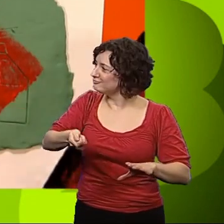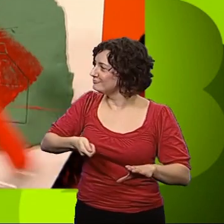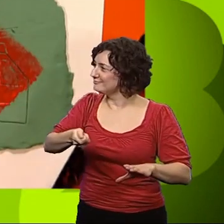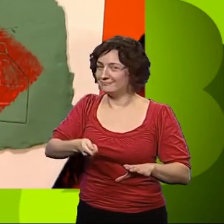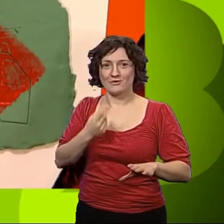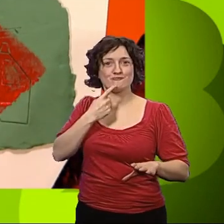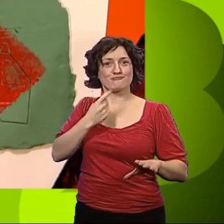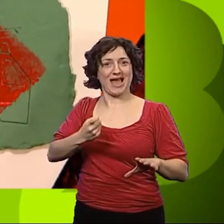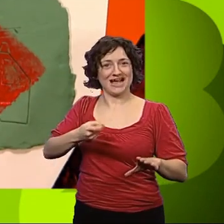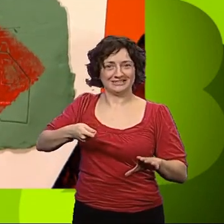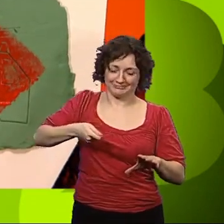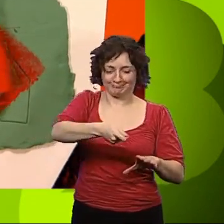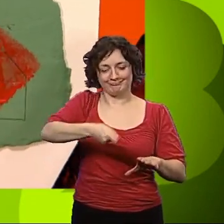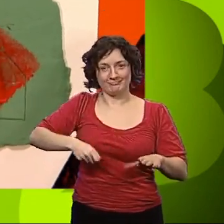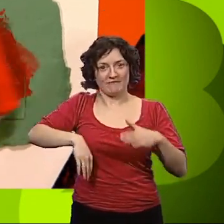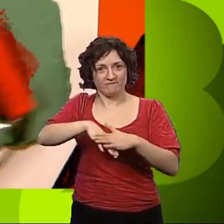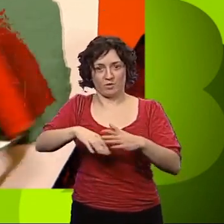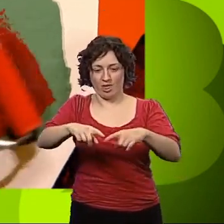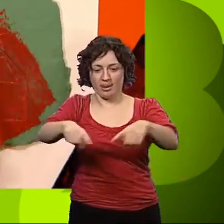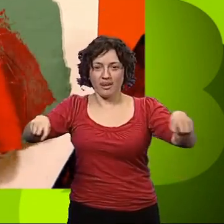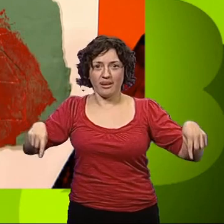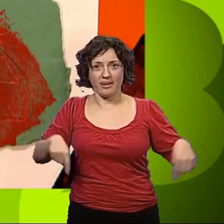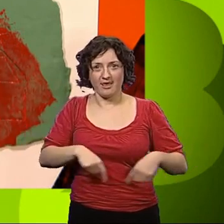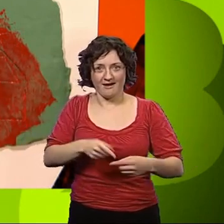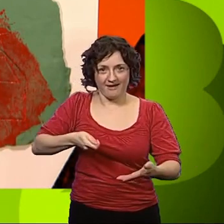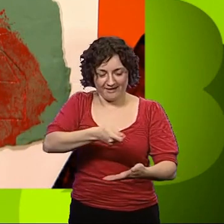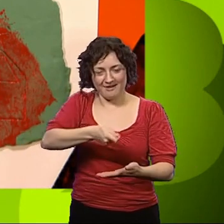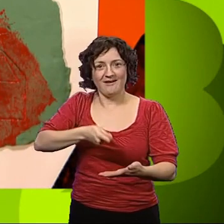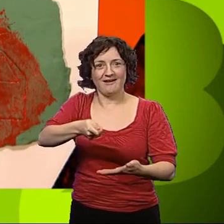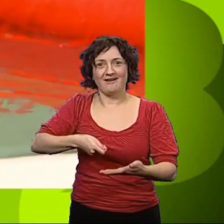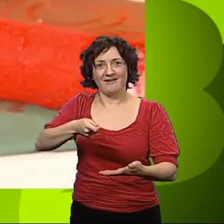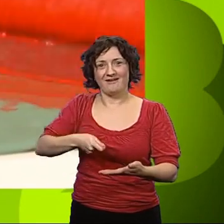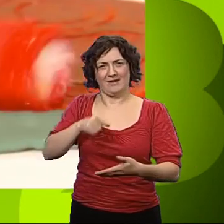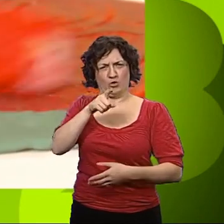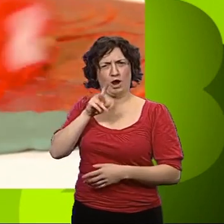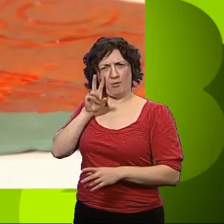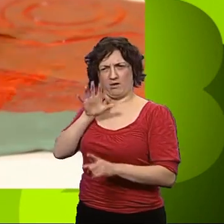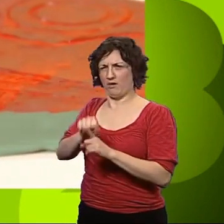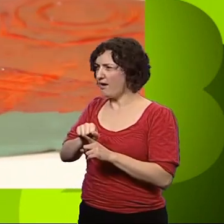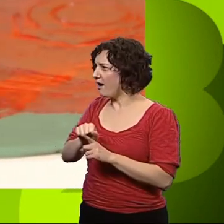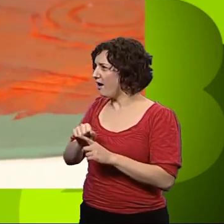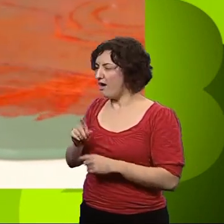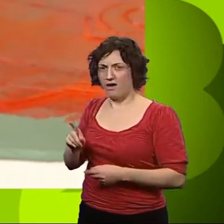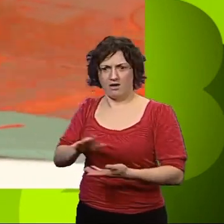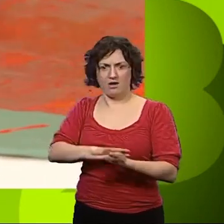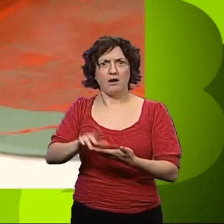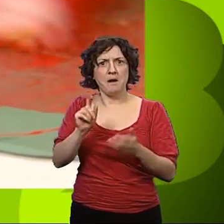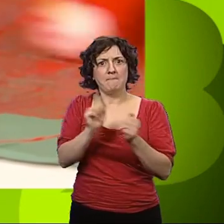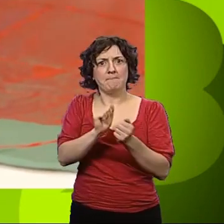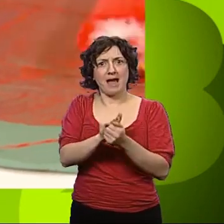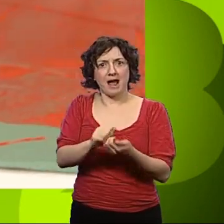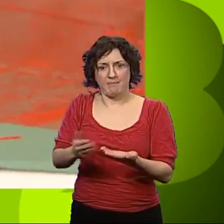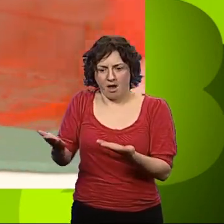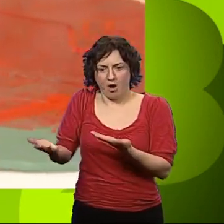Was my entire design. And you'll notice I have sat the modelling clay on a piece of paper. This is a bit of a